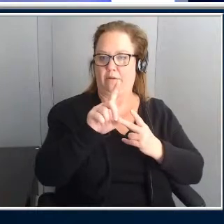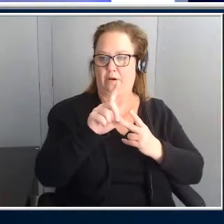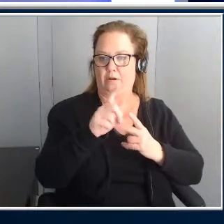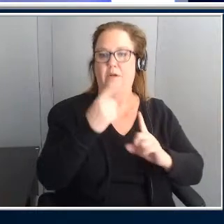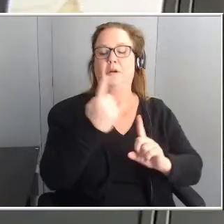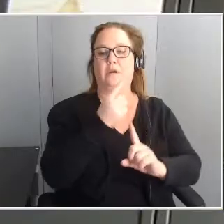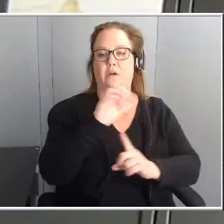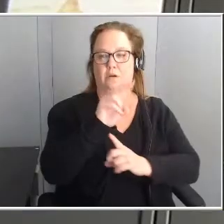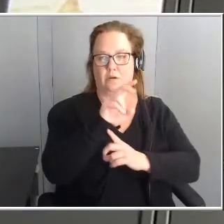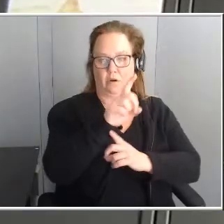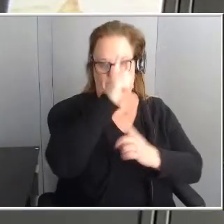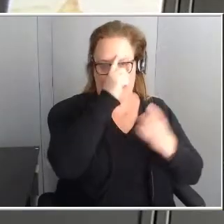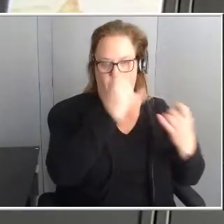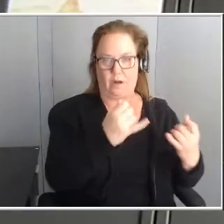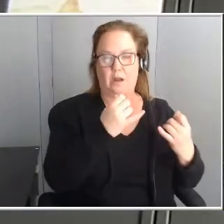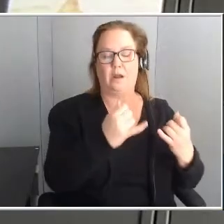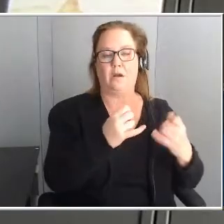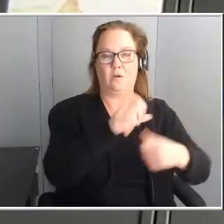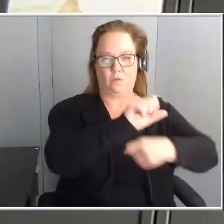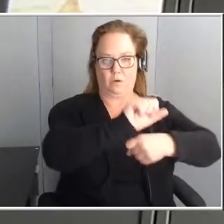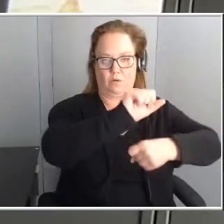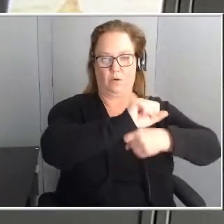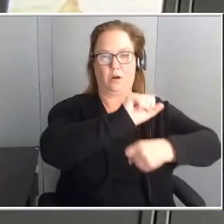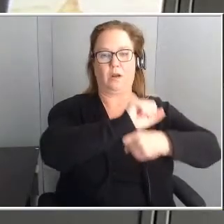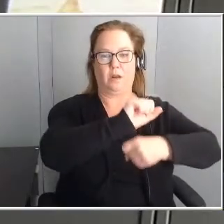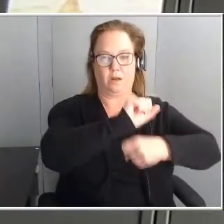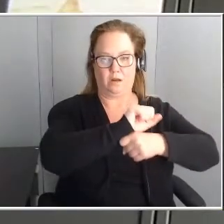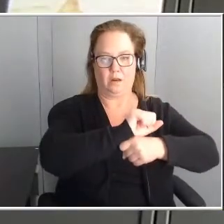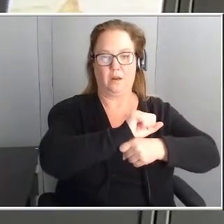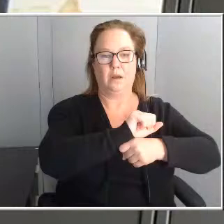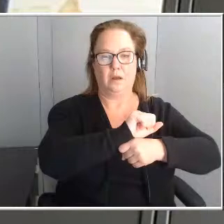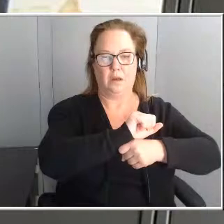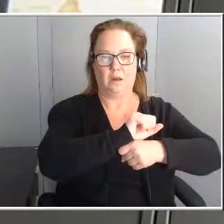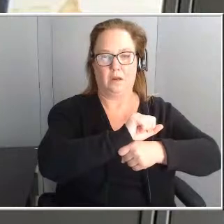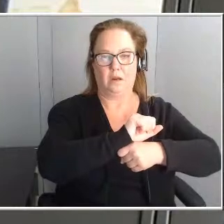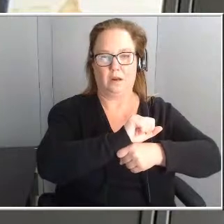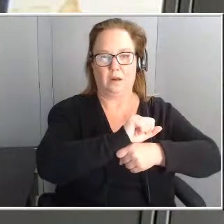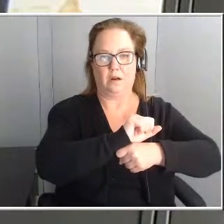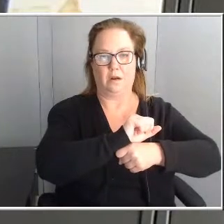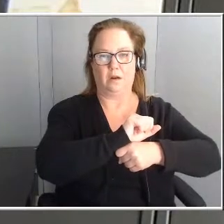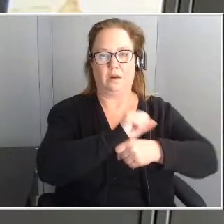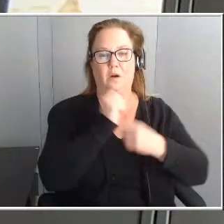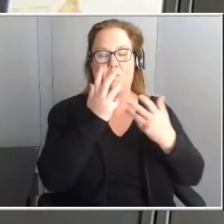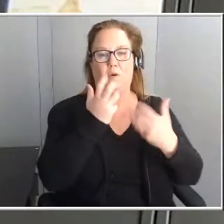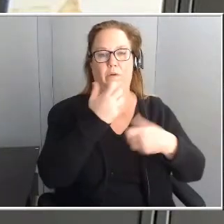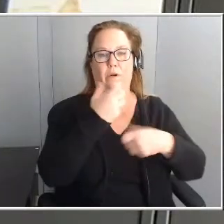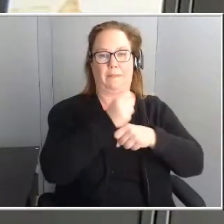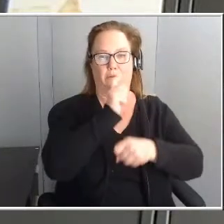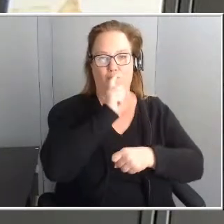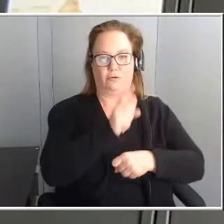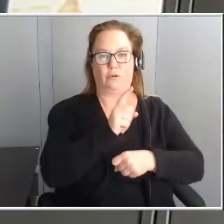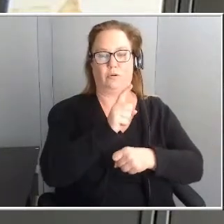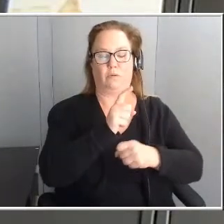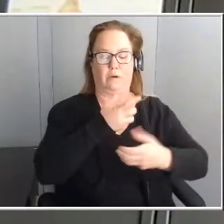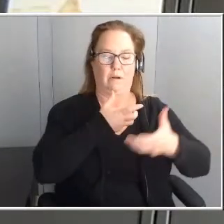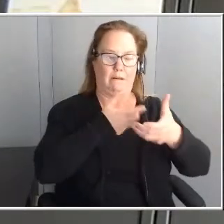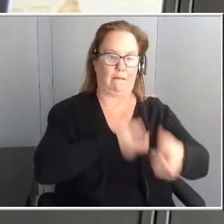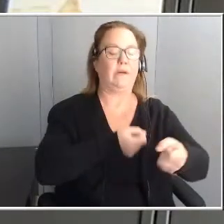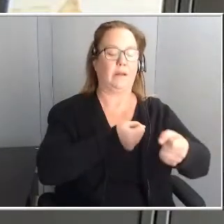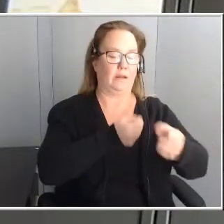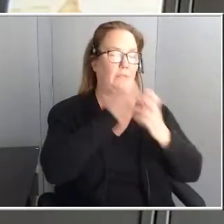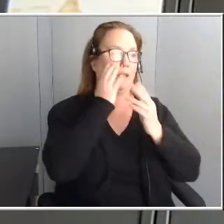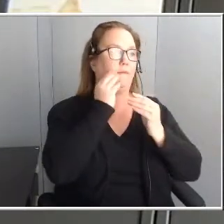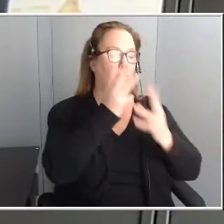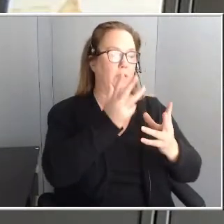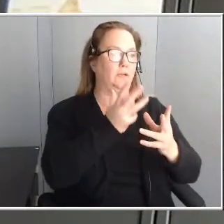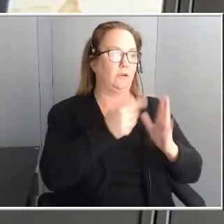Just COVID for now. We're working on the flu, but we're not. We want to make very sure that we're confident in the information